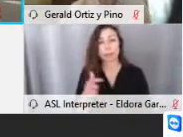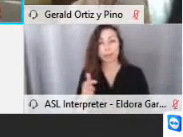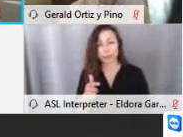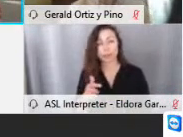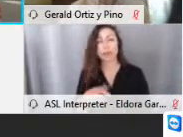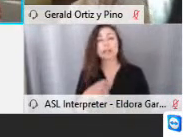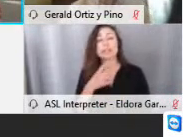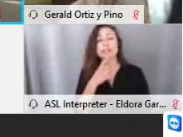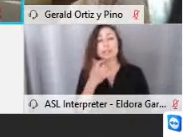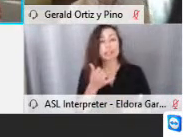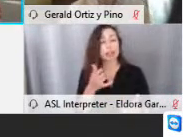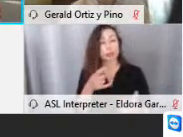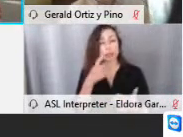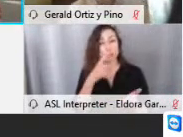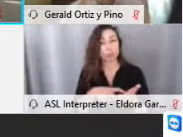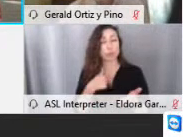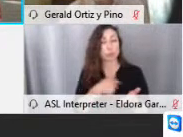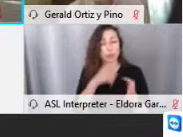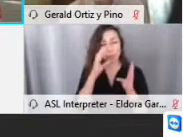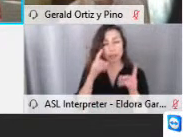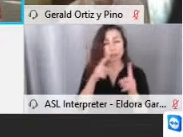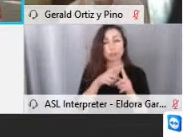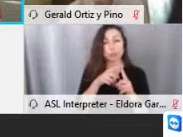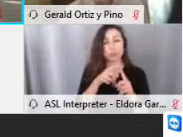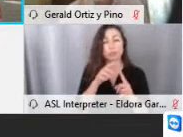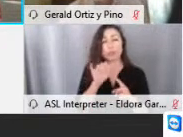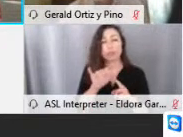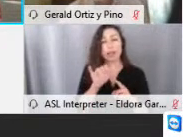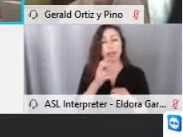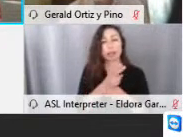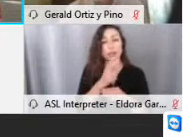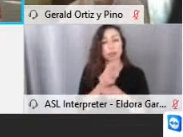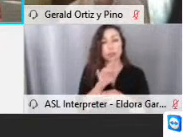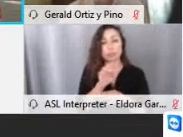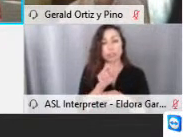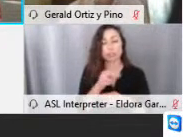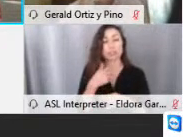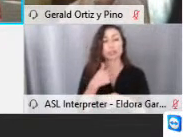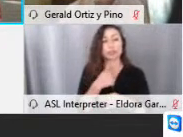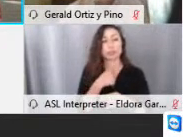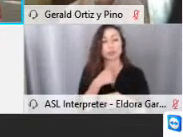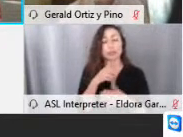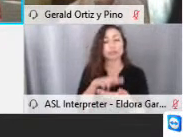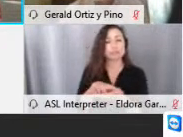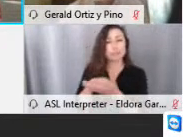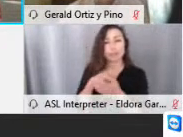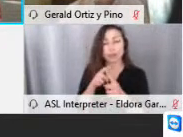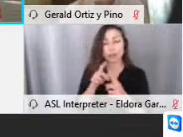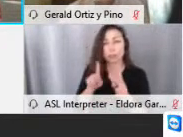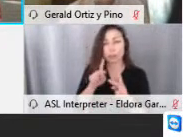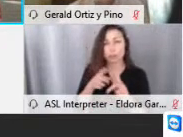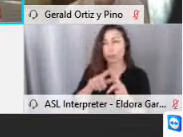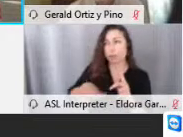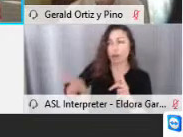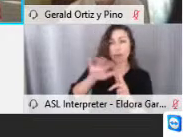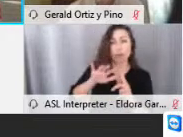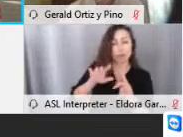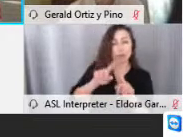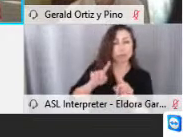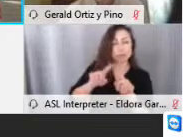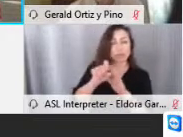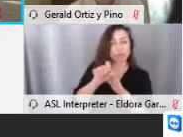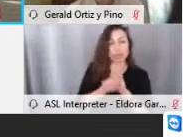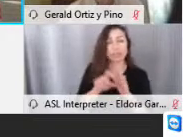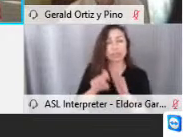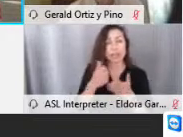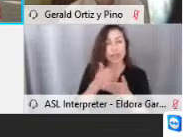So as you can tell, we've been paying attention to this utilization. We heard from providers across the state that they needed help. So we